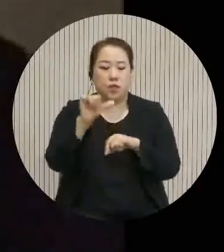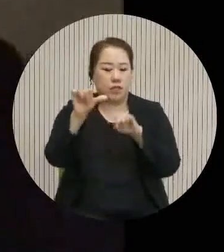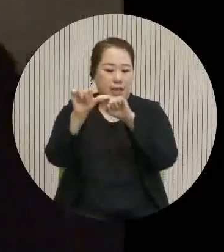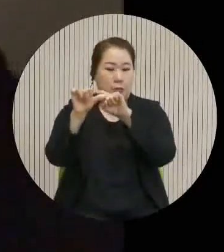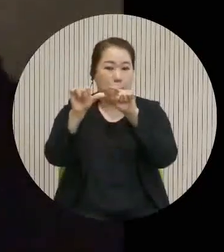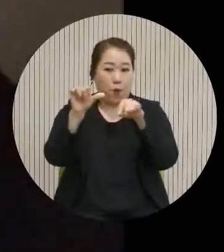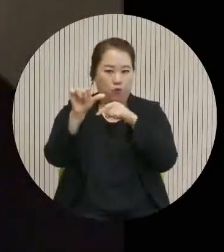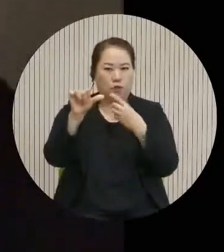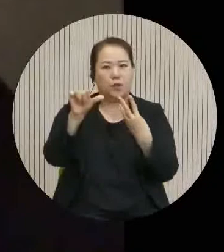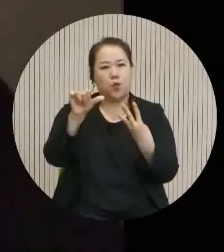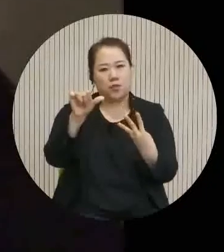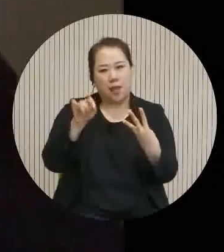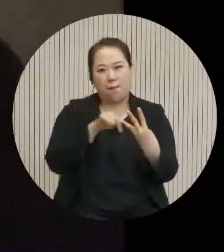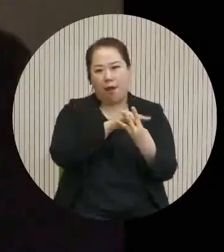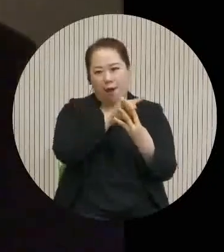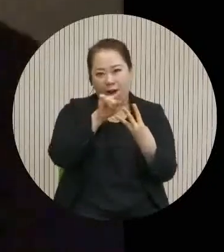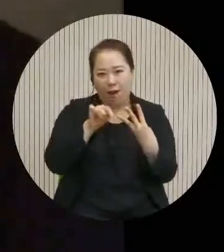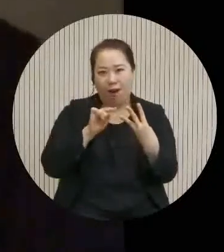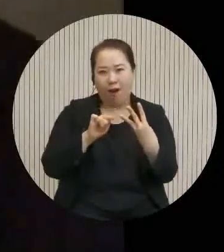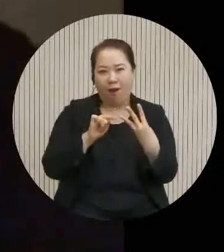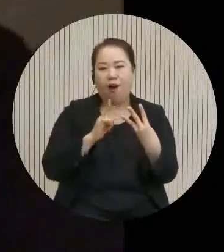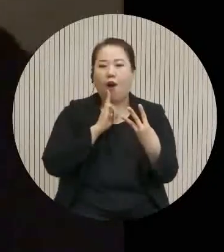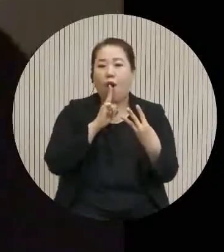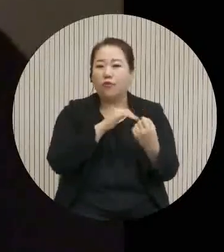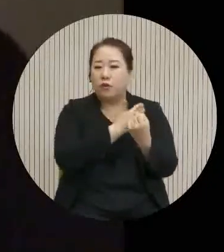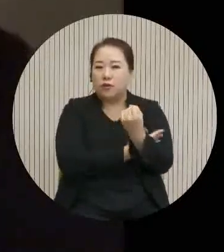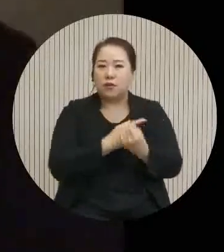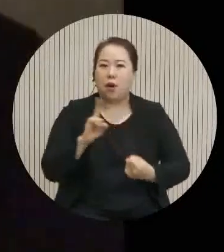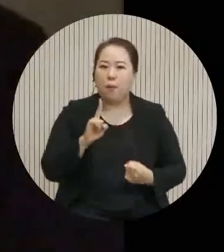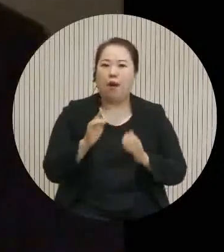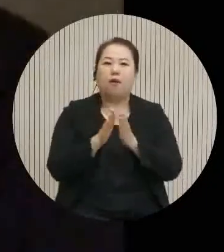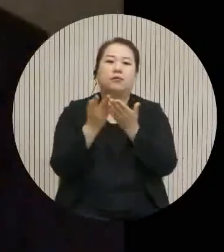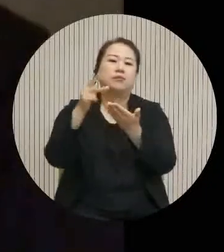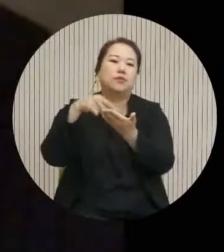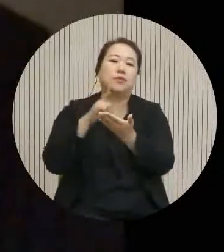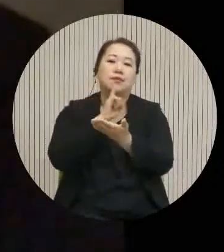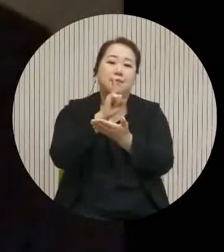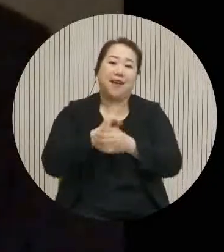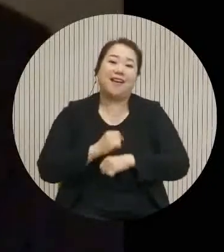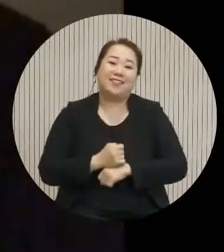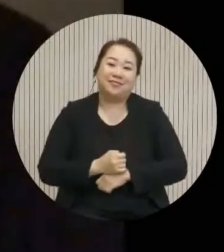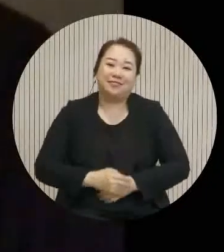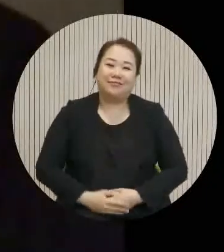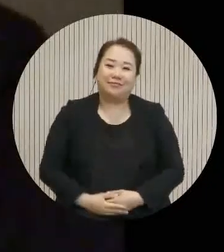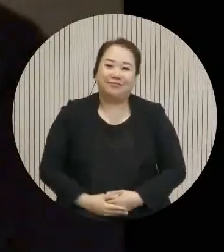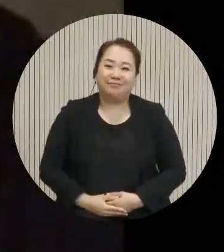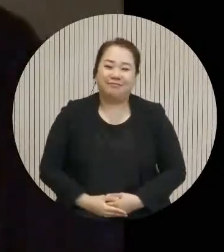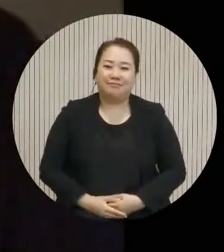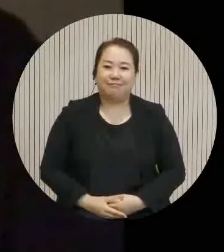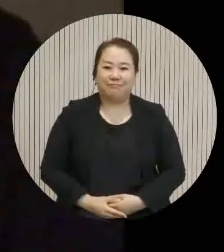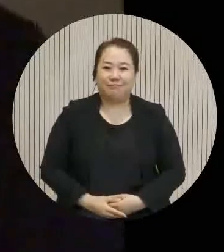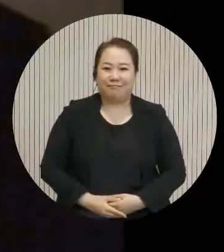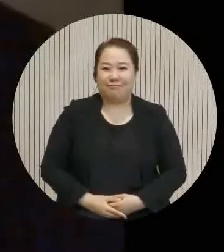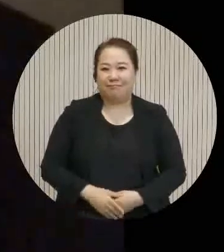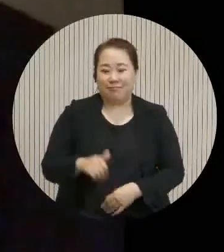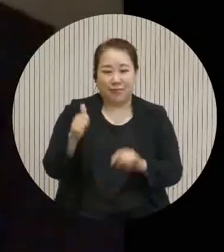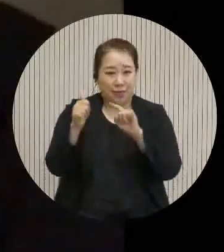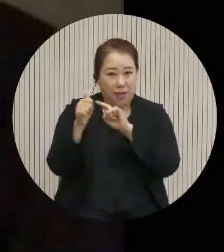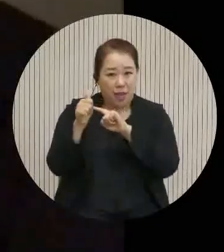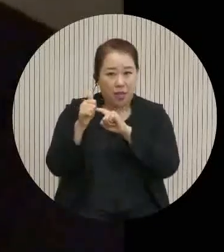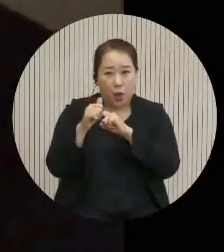credit. I'll give you a couple of cases. They selected the books themselves. A young man named Howard, now a high school math